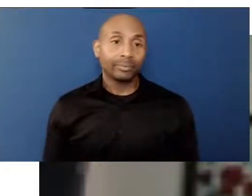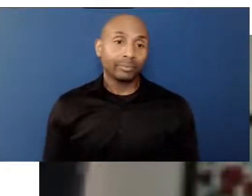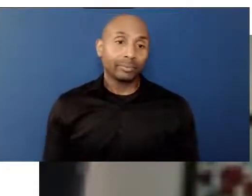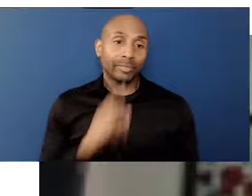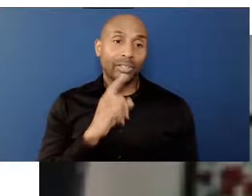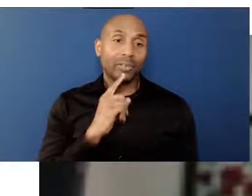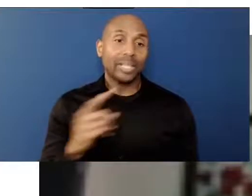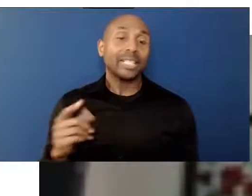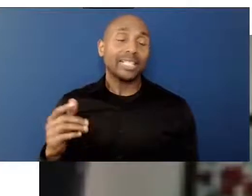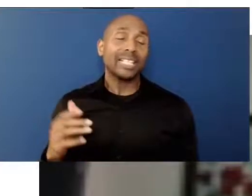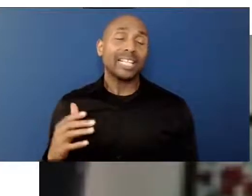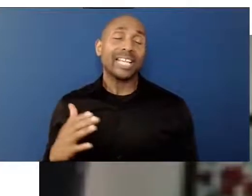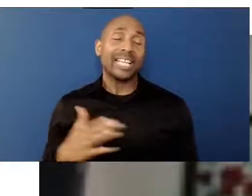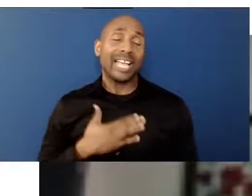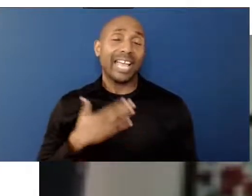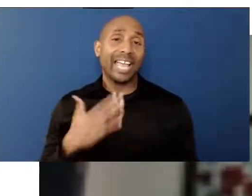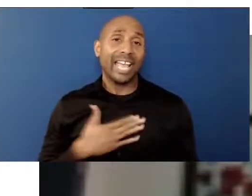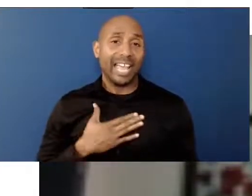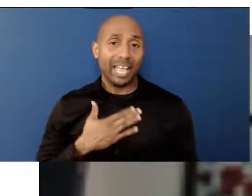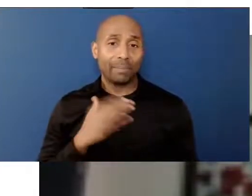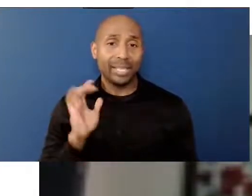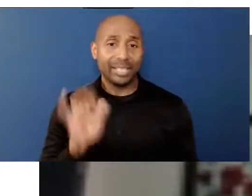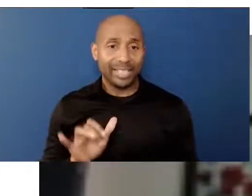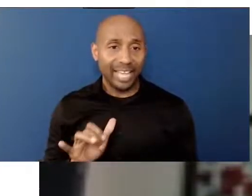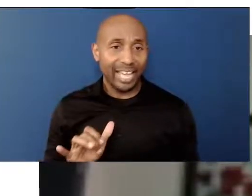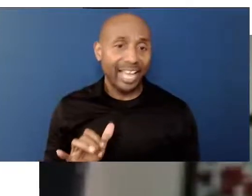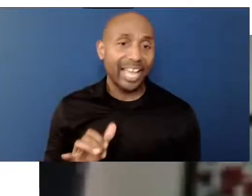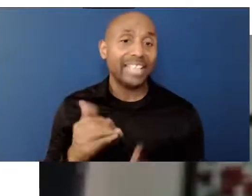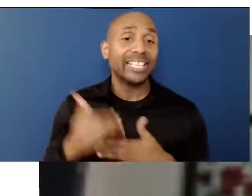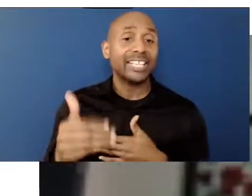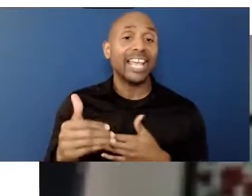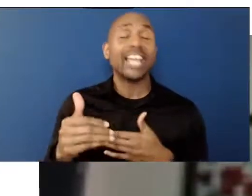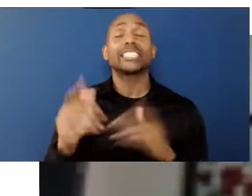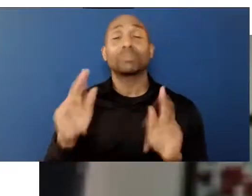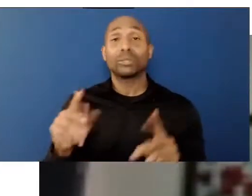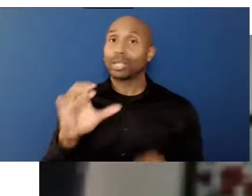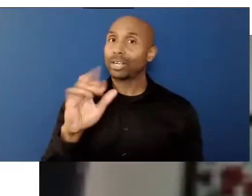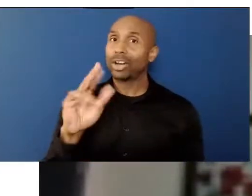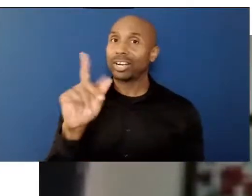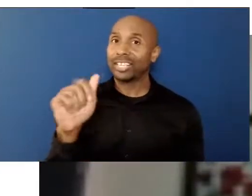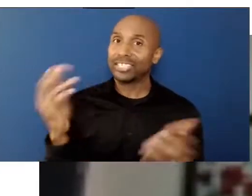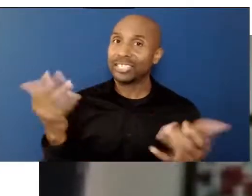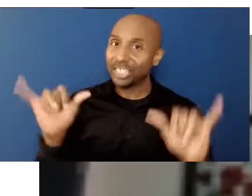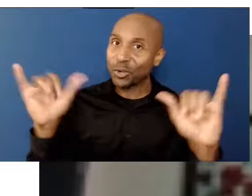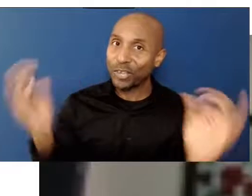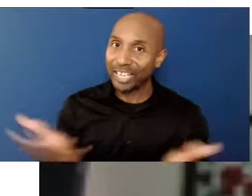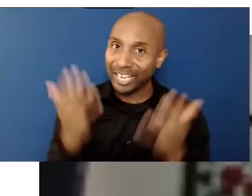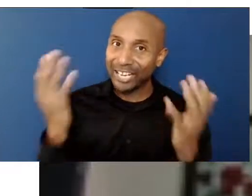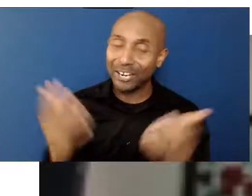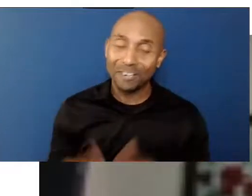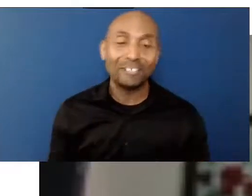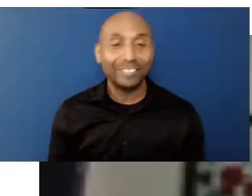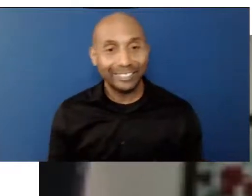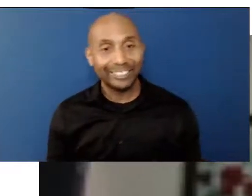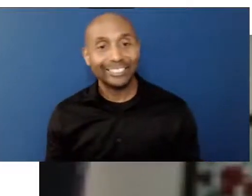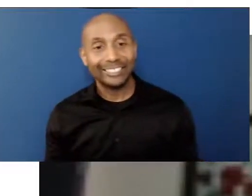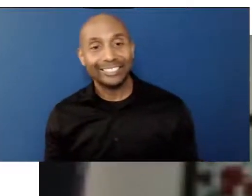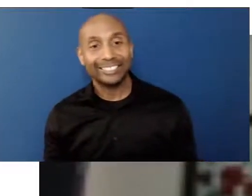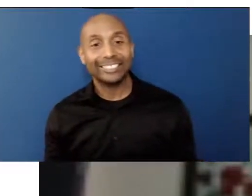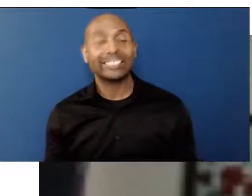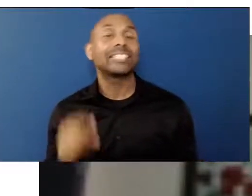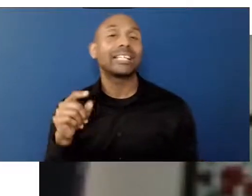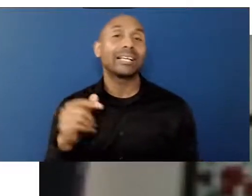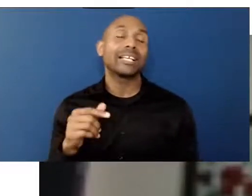and is here to answer some questions, because I know that Carla will be able to really talk about what some